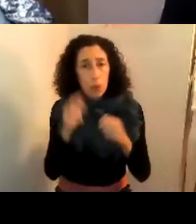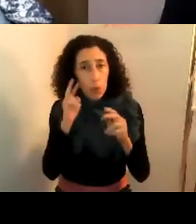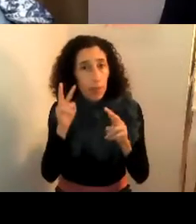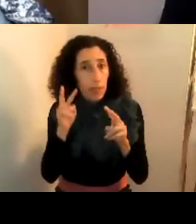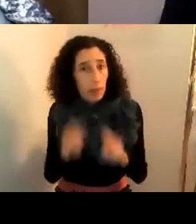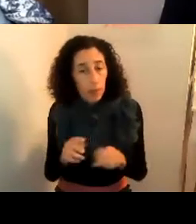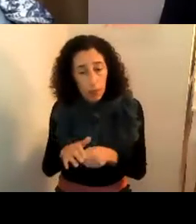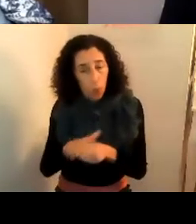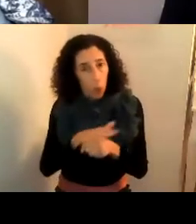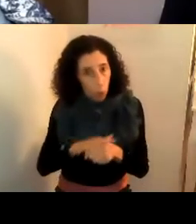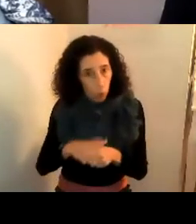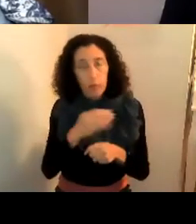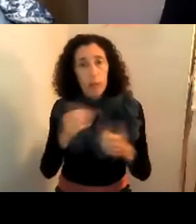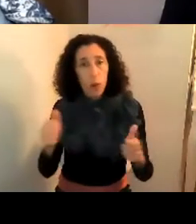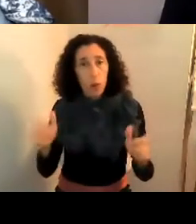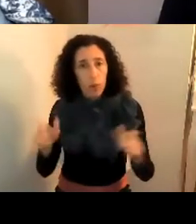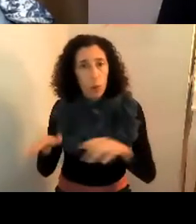divisions and diversities.